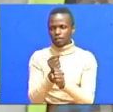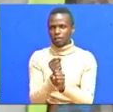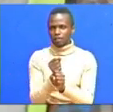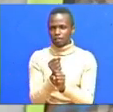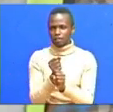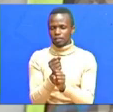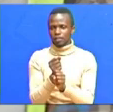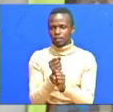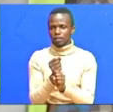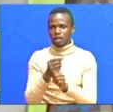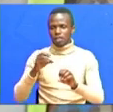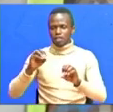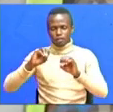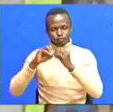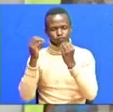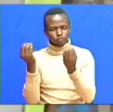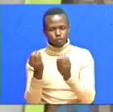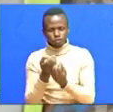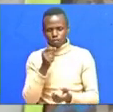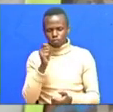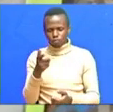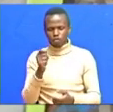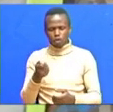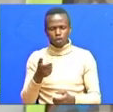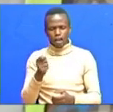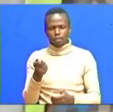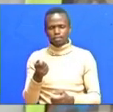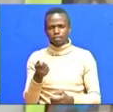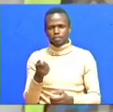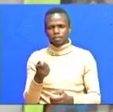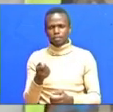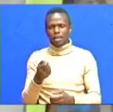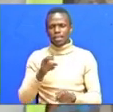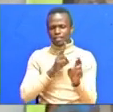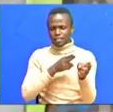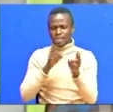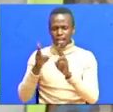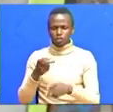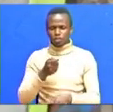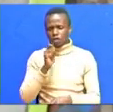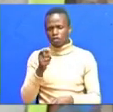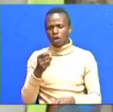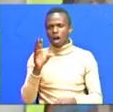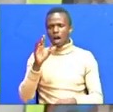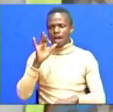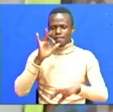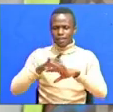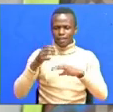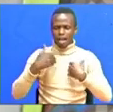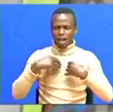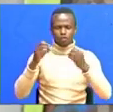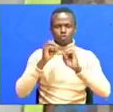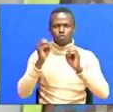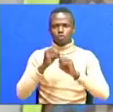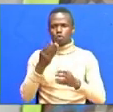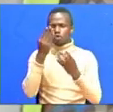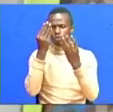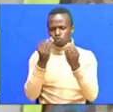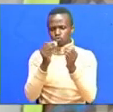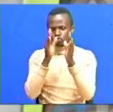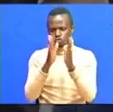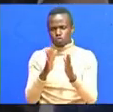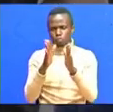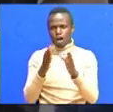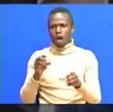engrais organique. Our fertilizer is organic, natural fertilizer, and has no bad effects on consumers. And also,